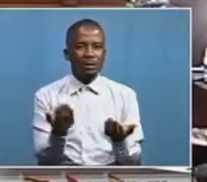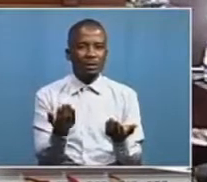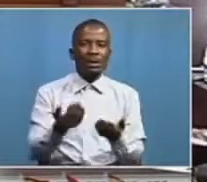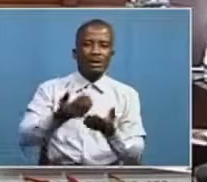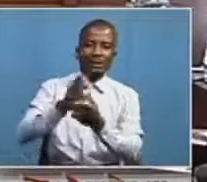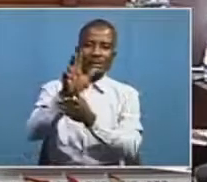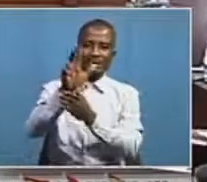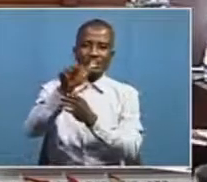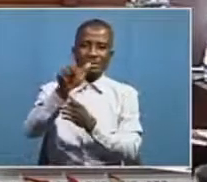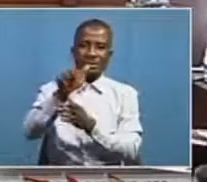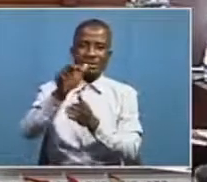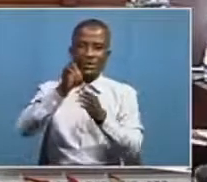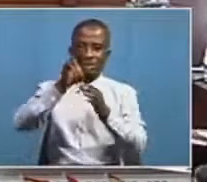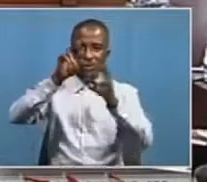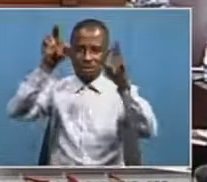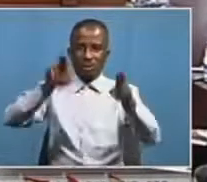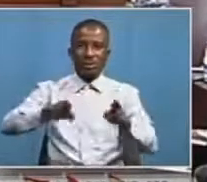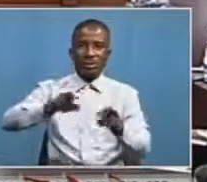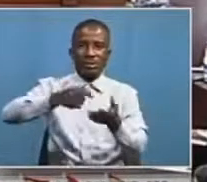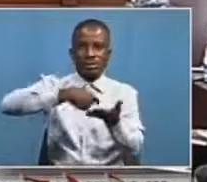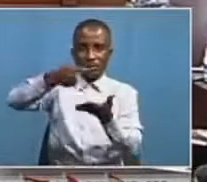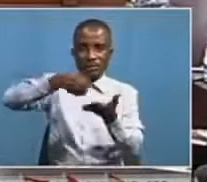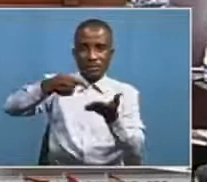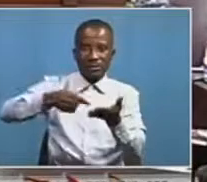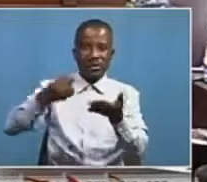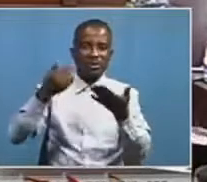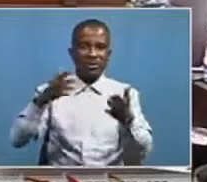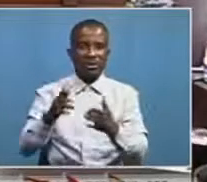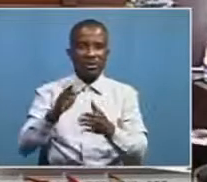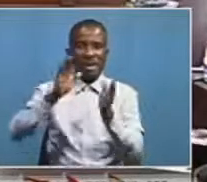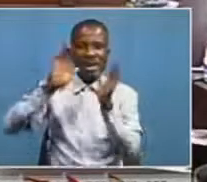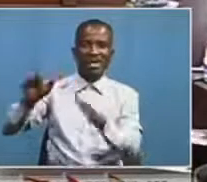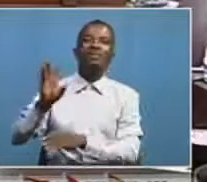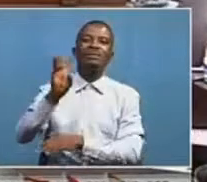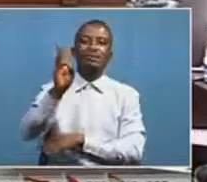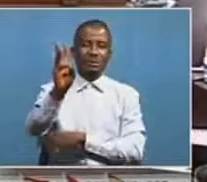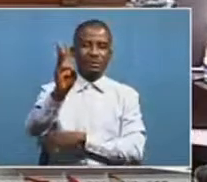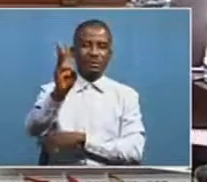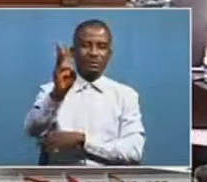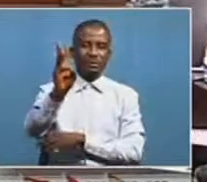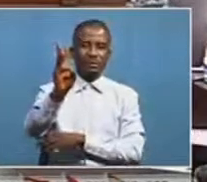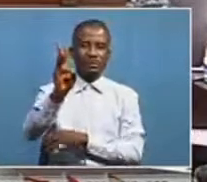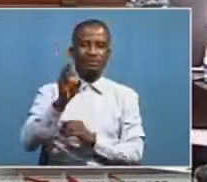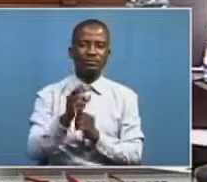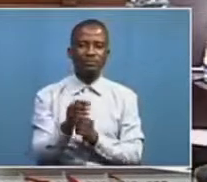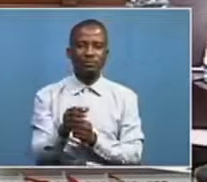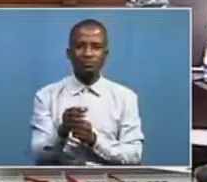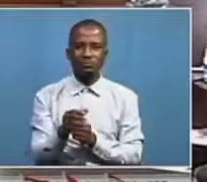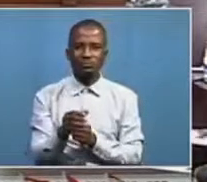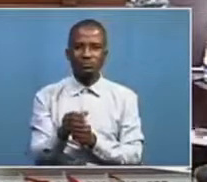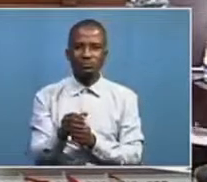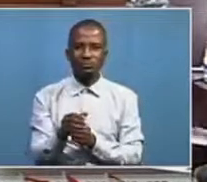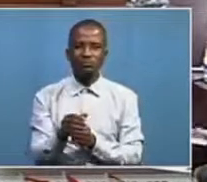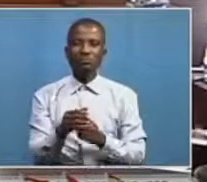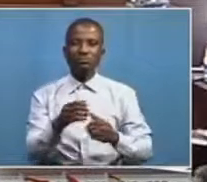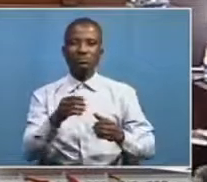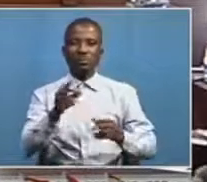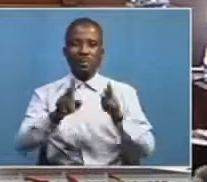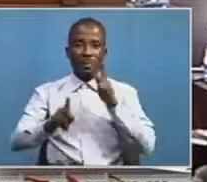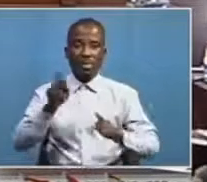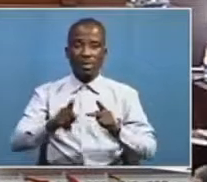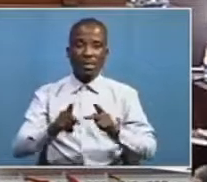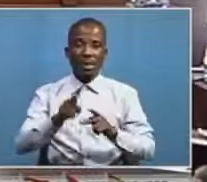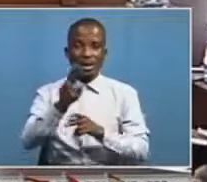collation results out of the 16. The agents of the petitioner were given the opportunity to be in the strong